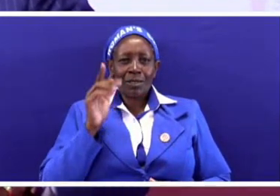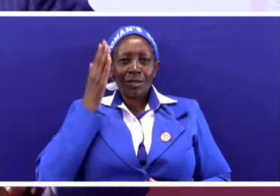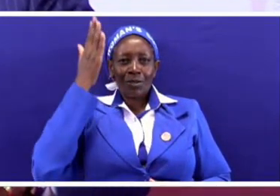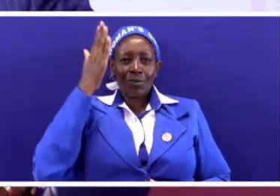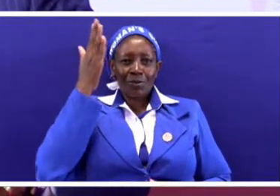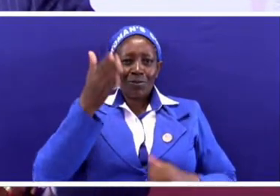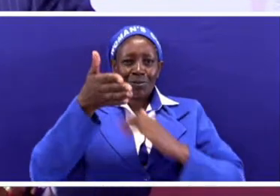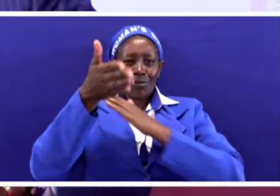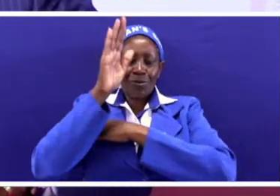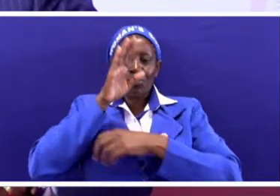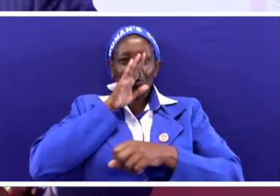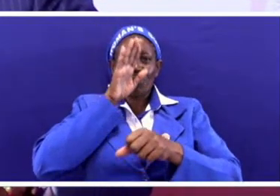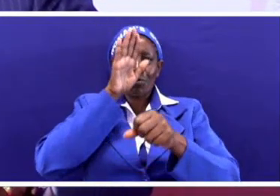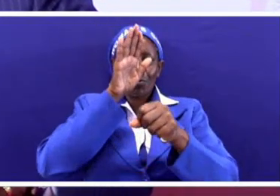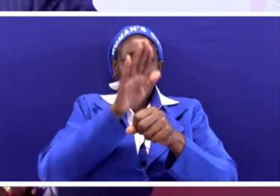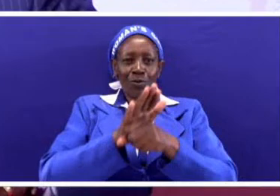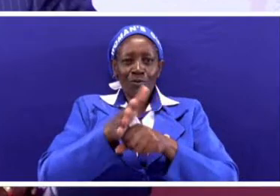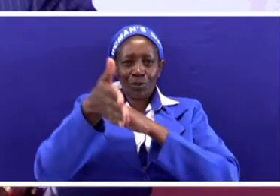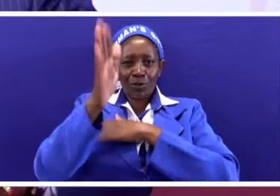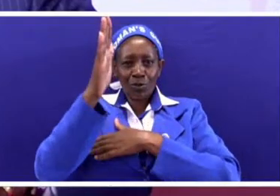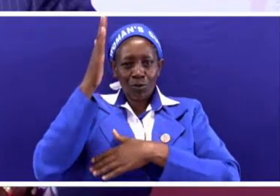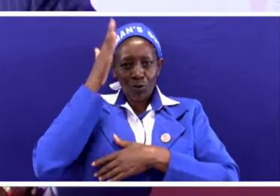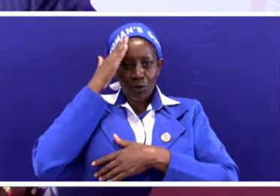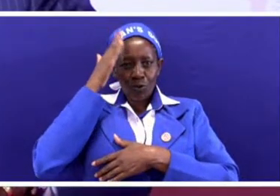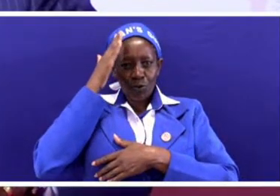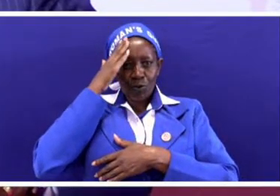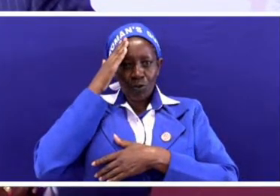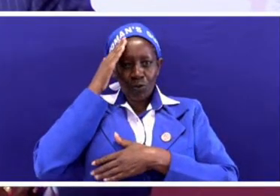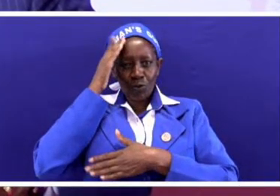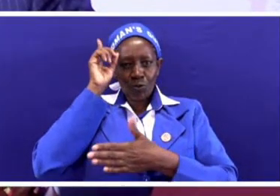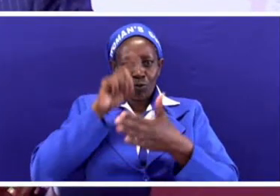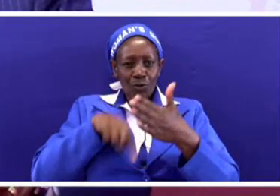promise, the God who knows us and is concerned for us. Some of us,